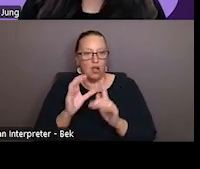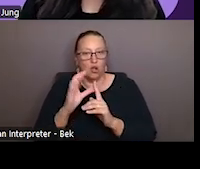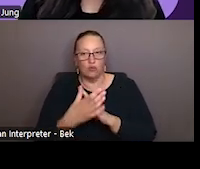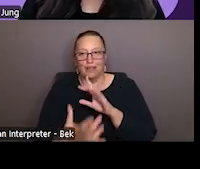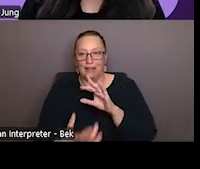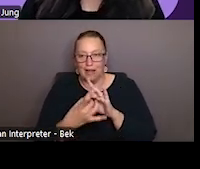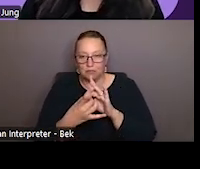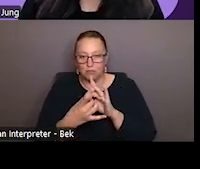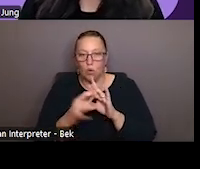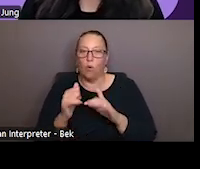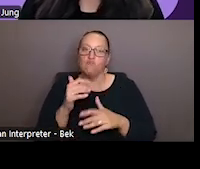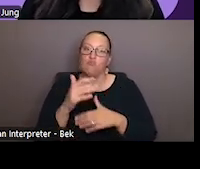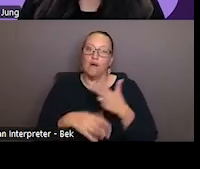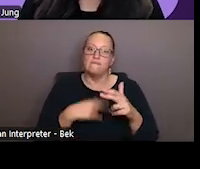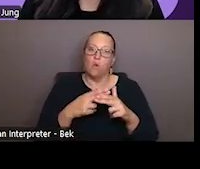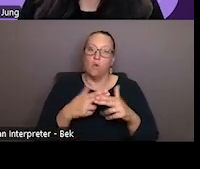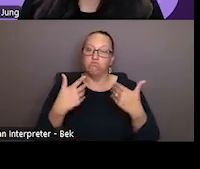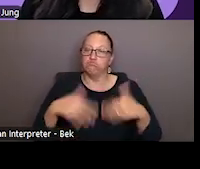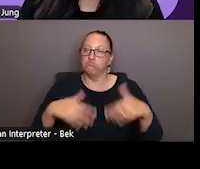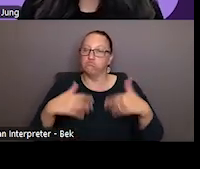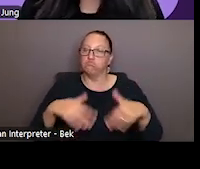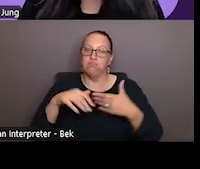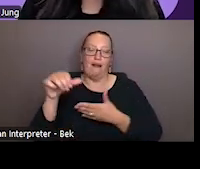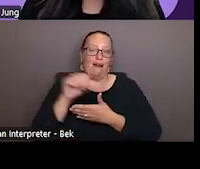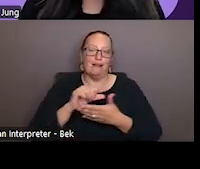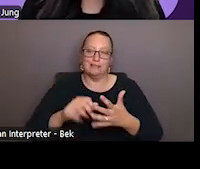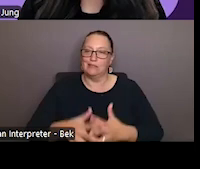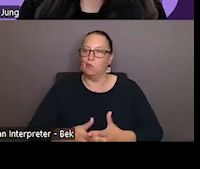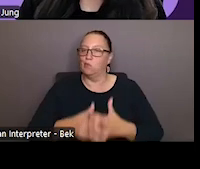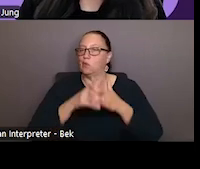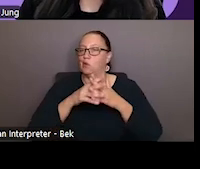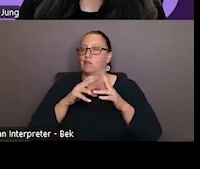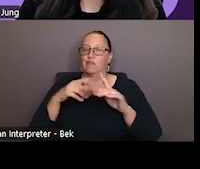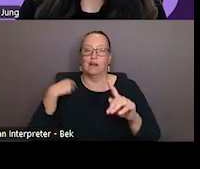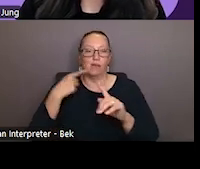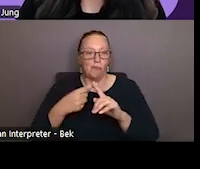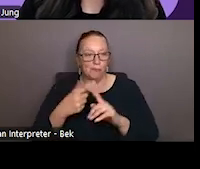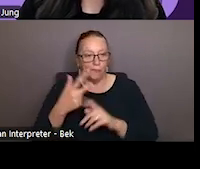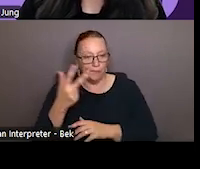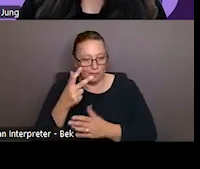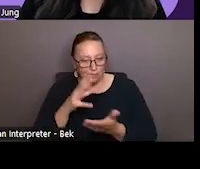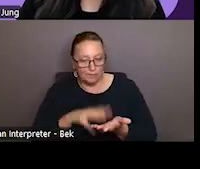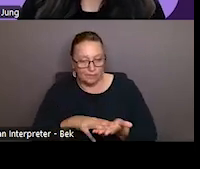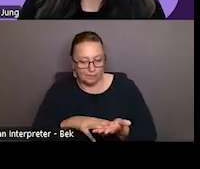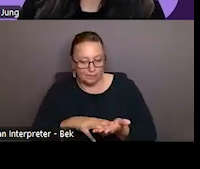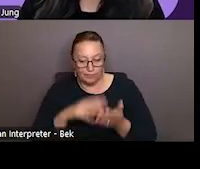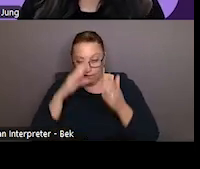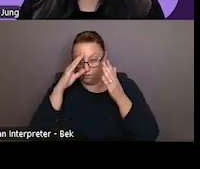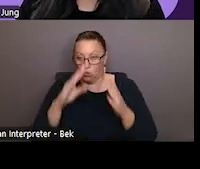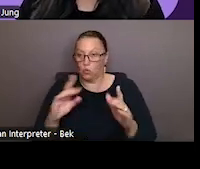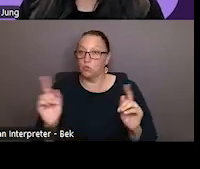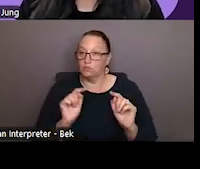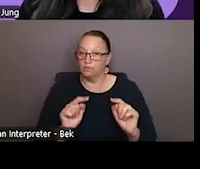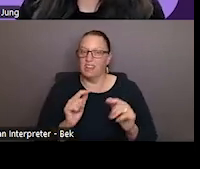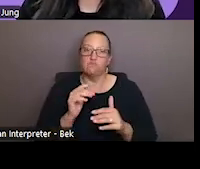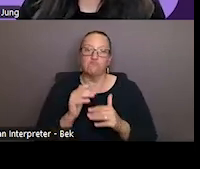significant project of artistic merit over the last 18 months. The focus of this award is process,